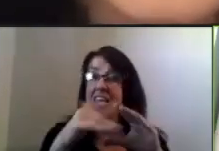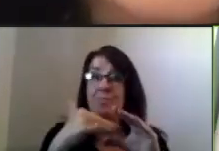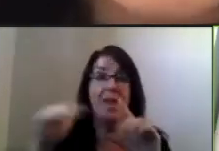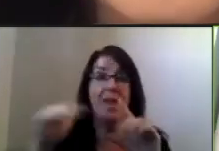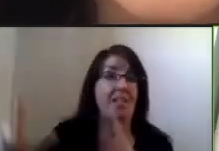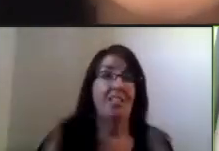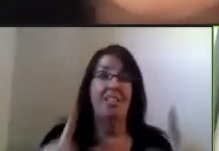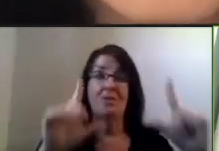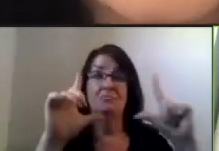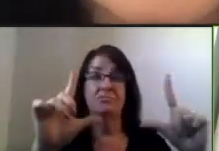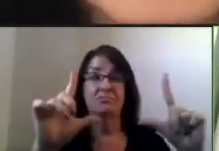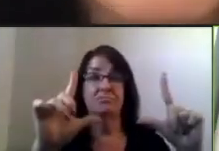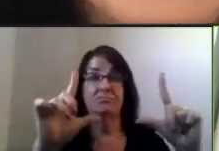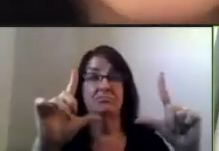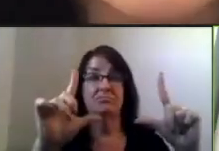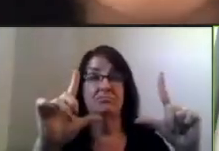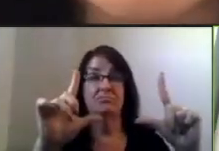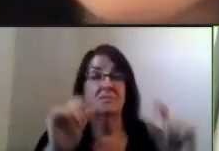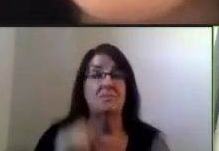It's